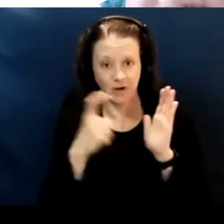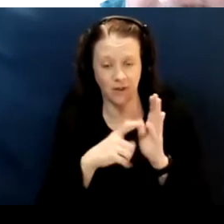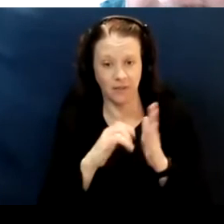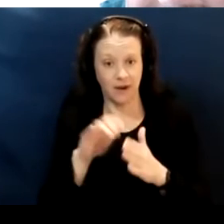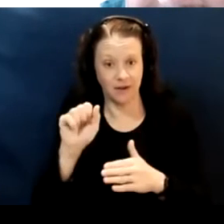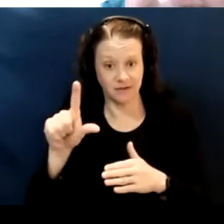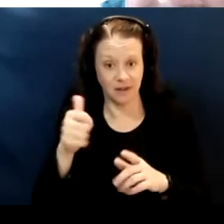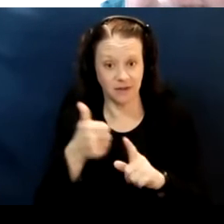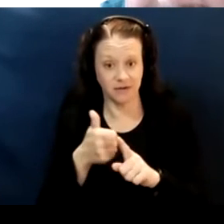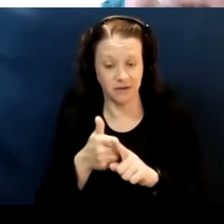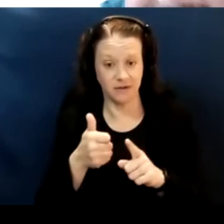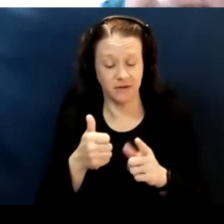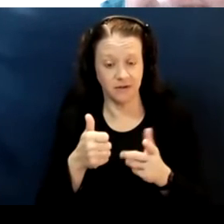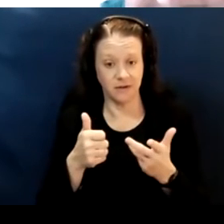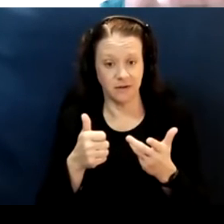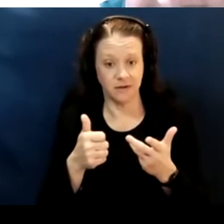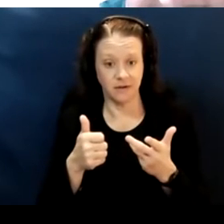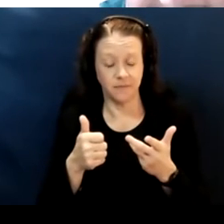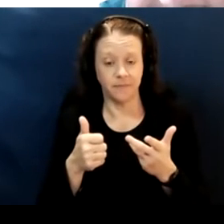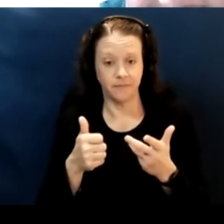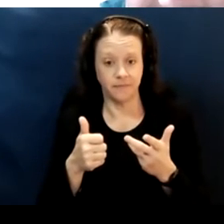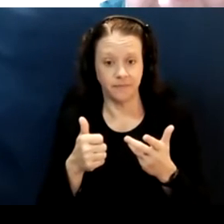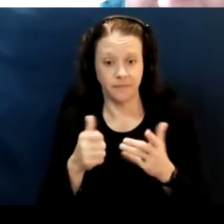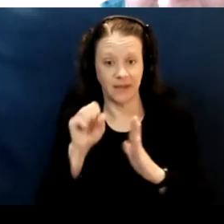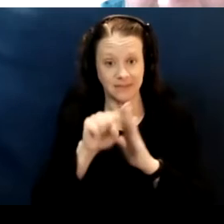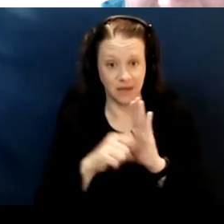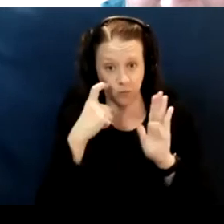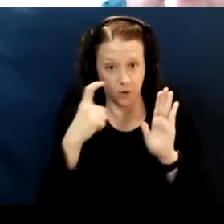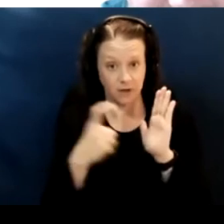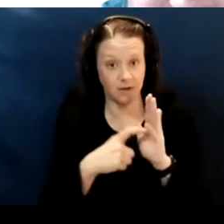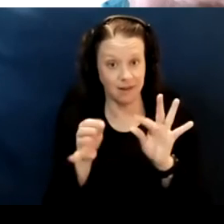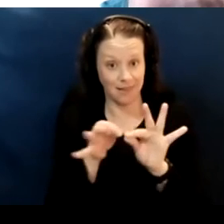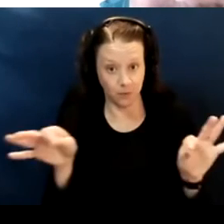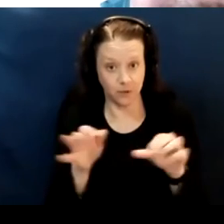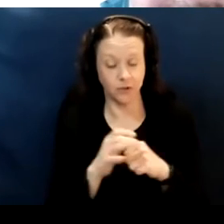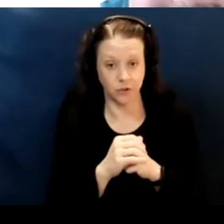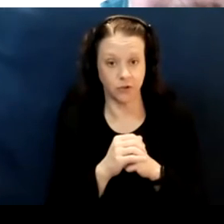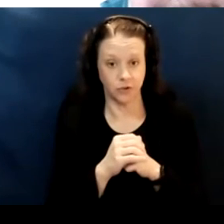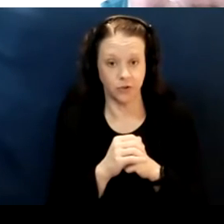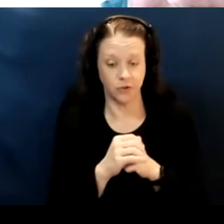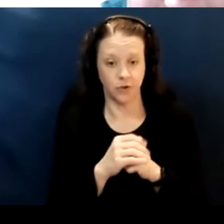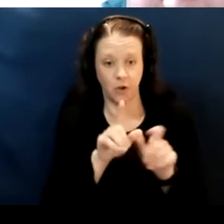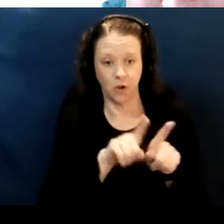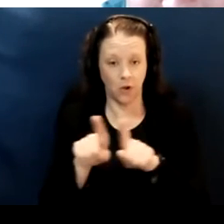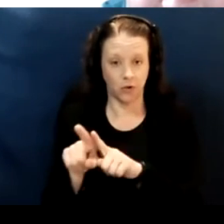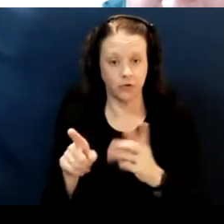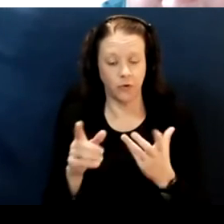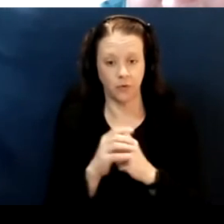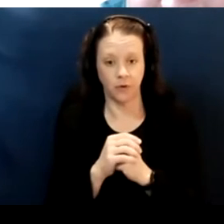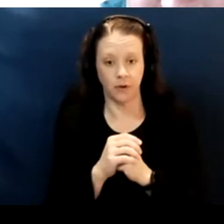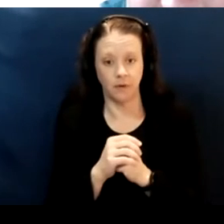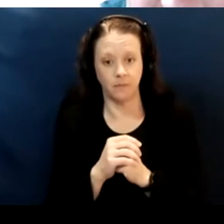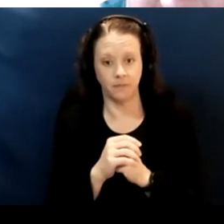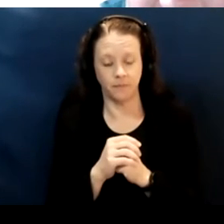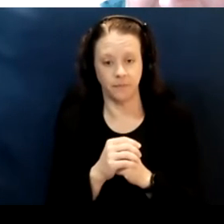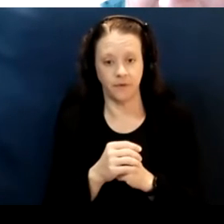ASL is a state recognized language. Also,